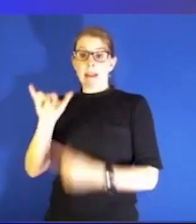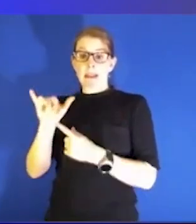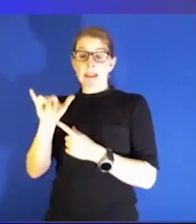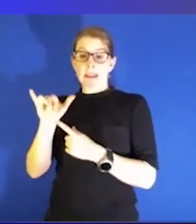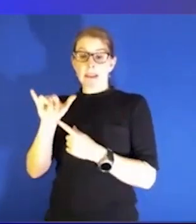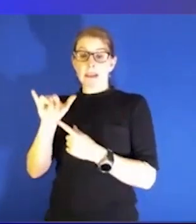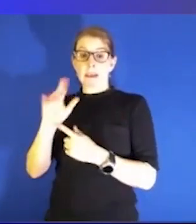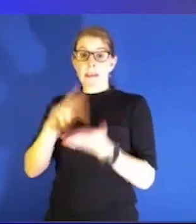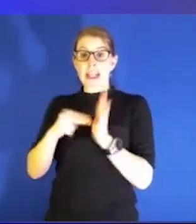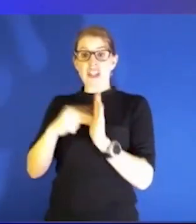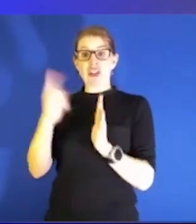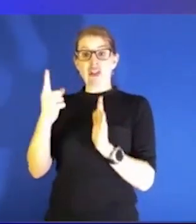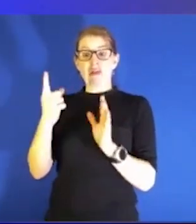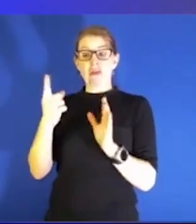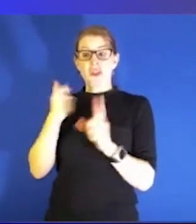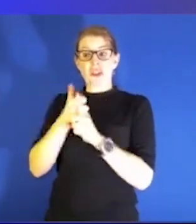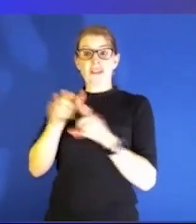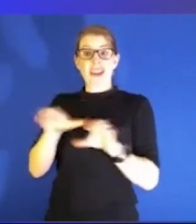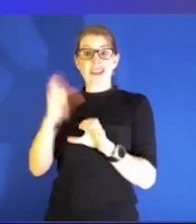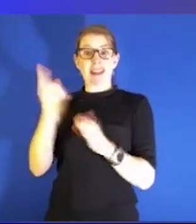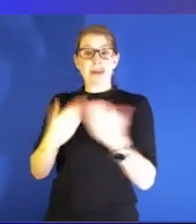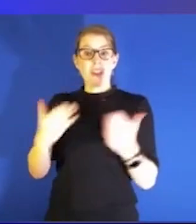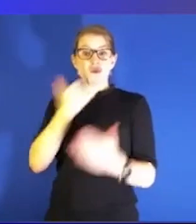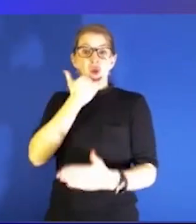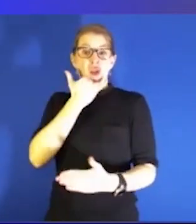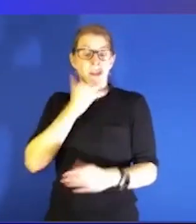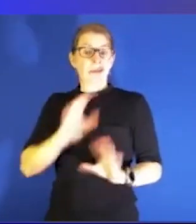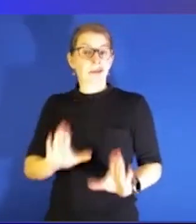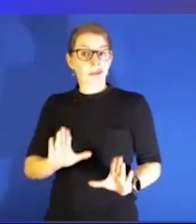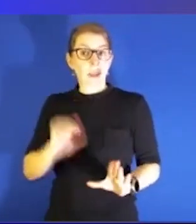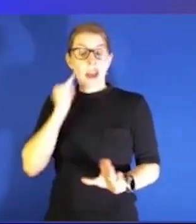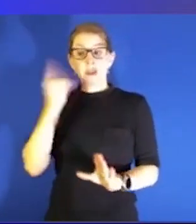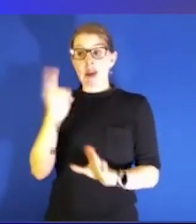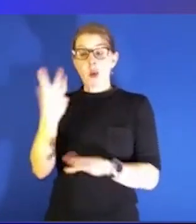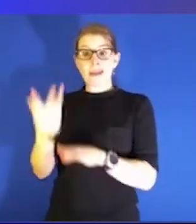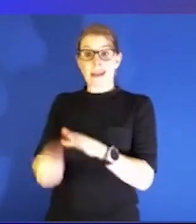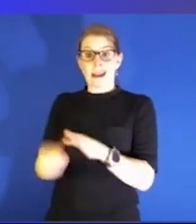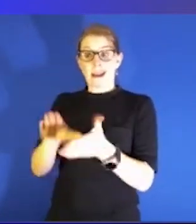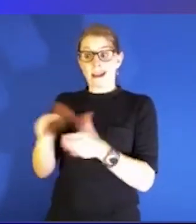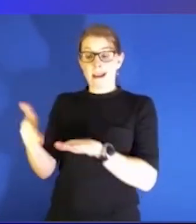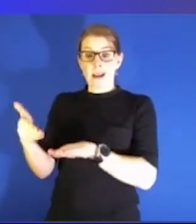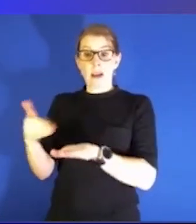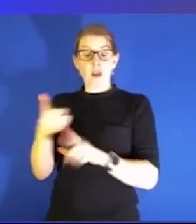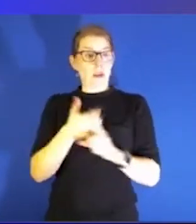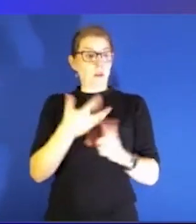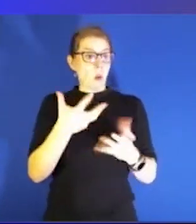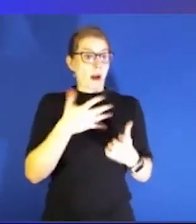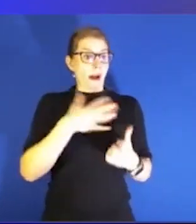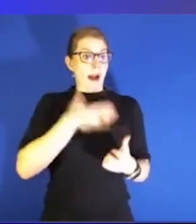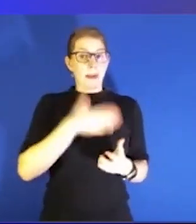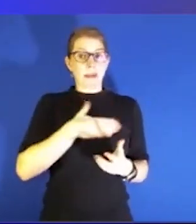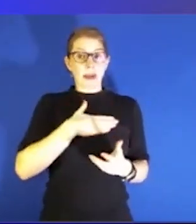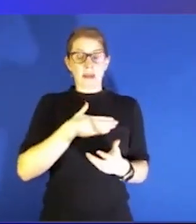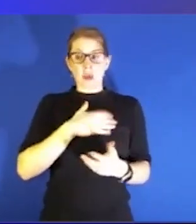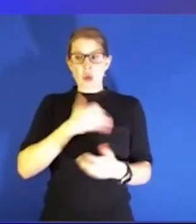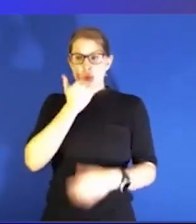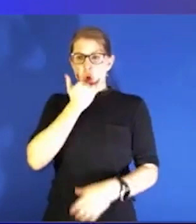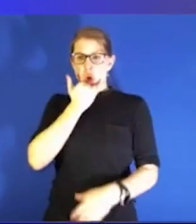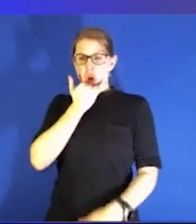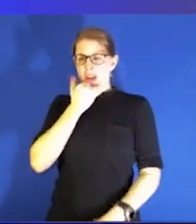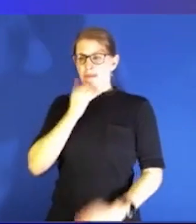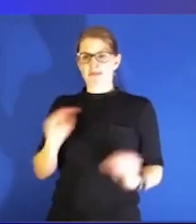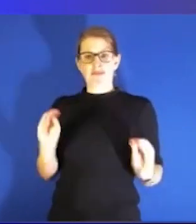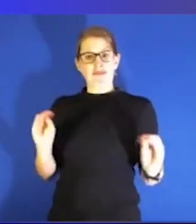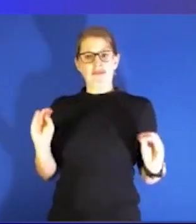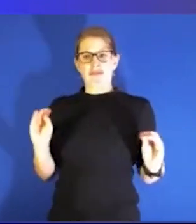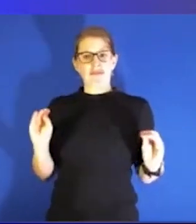done something wrong. So if somebody has died and you're wanting to be happy, you haven't done anything wrong, right? There's nothing.